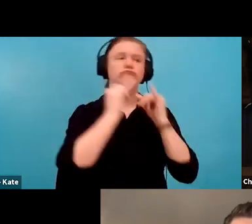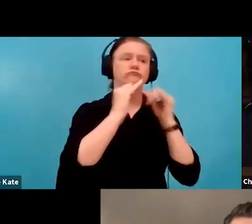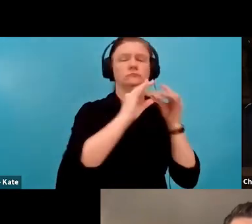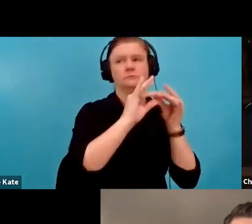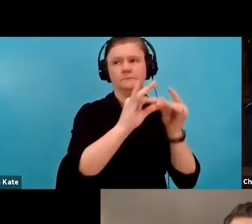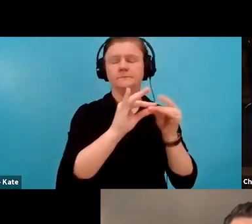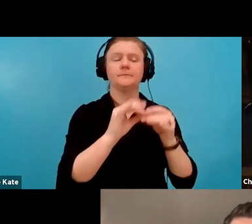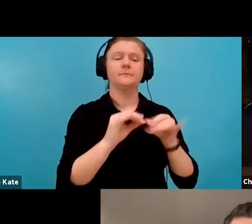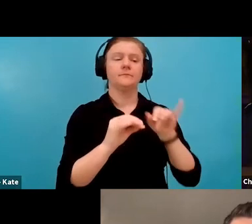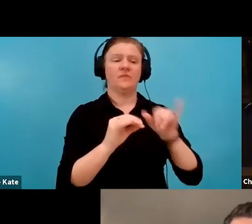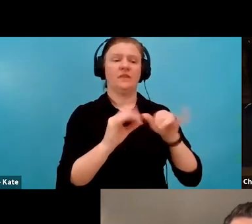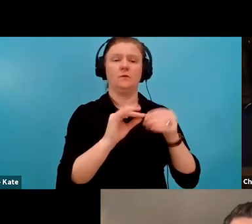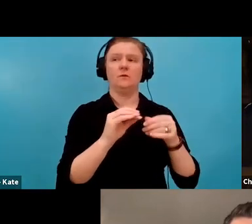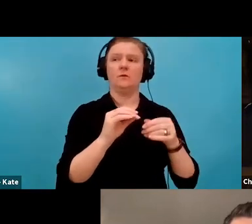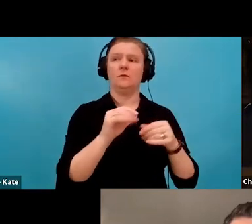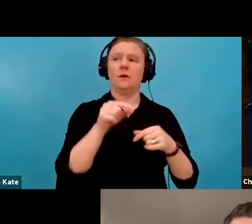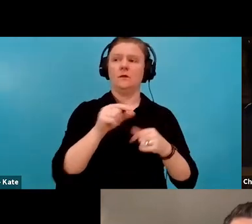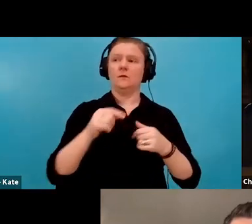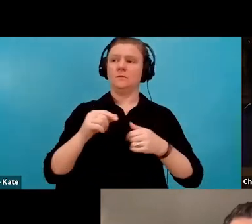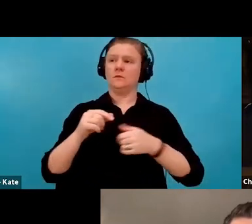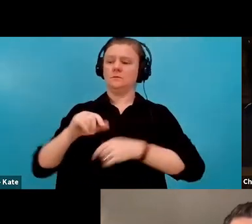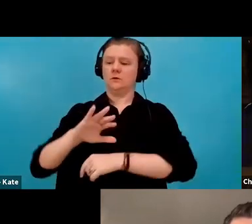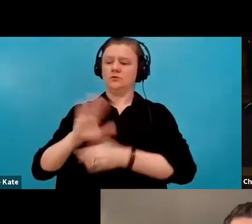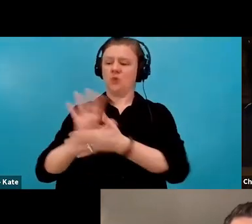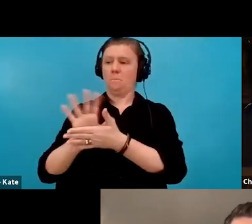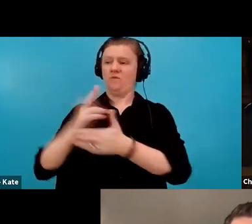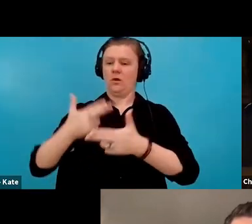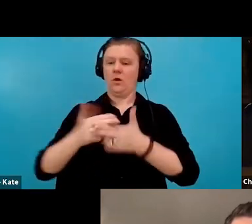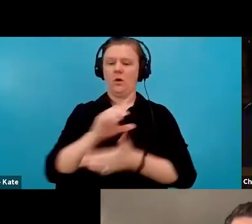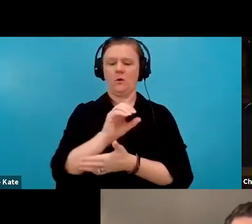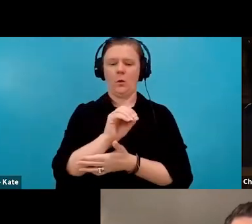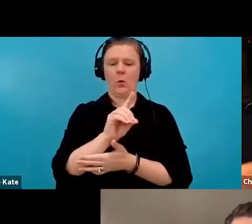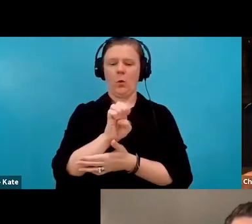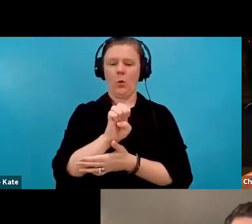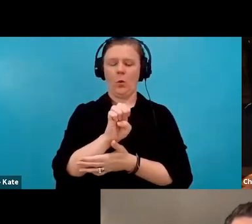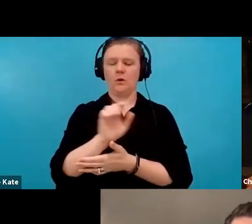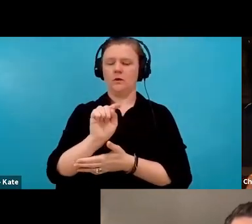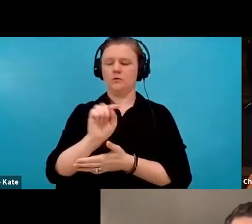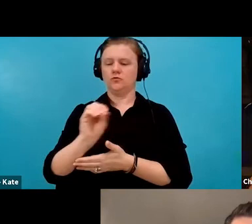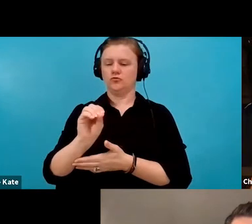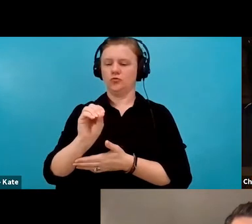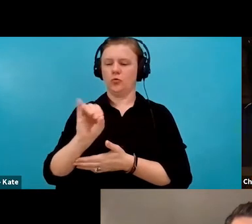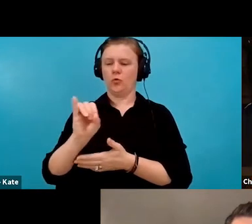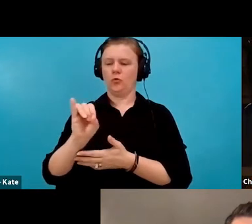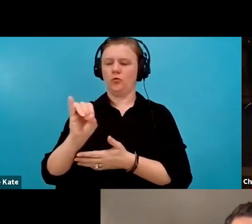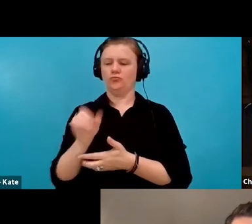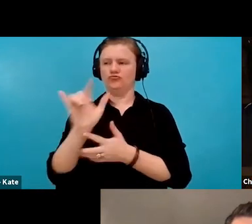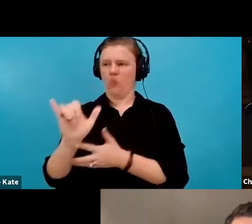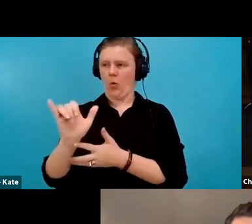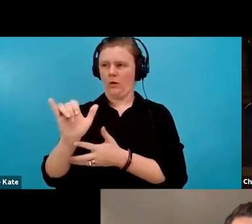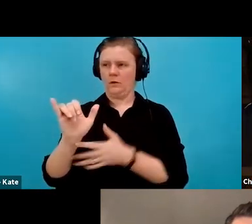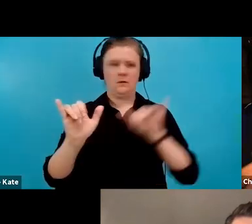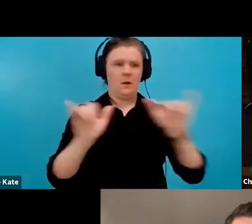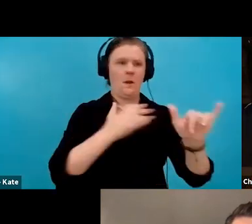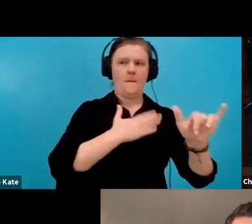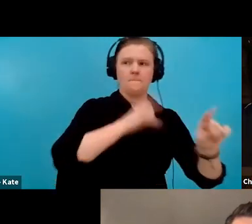I'll just say there's a movie called Ode to Joy that was adapted based on the reporting I did in, I believe, 2009